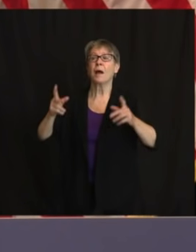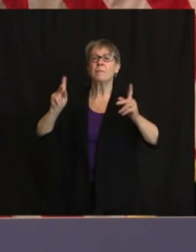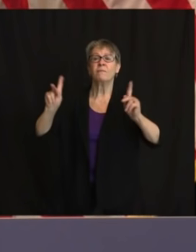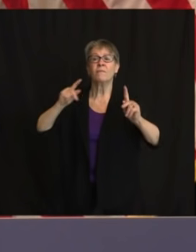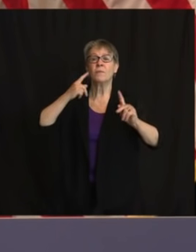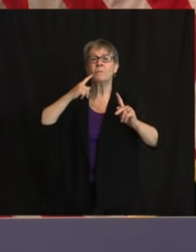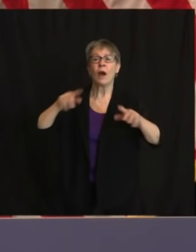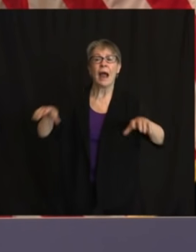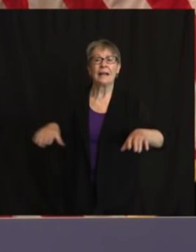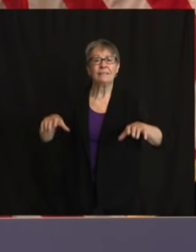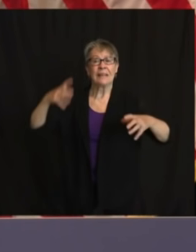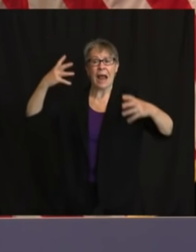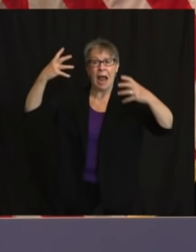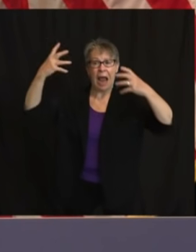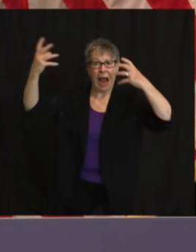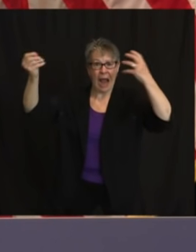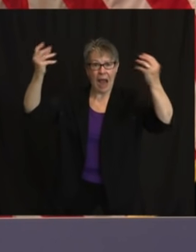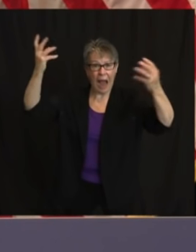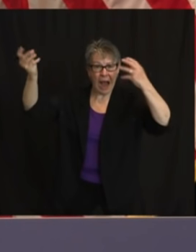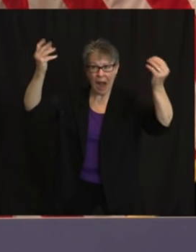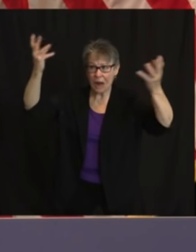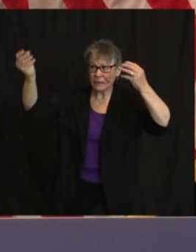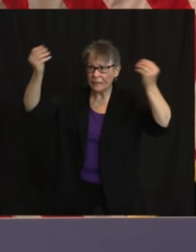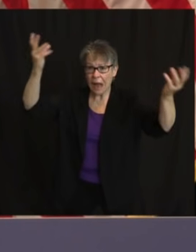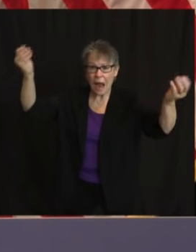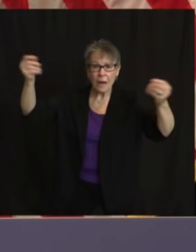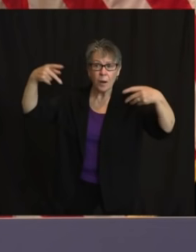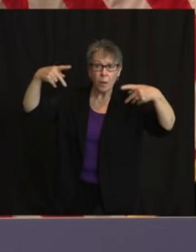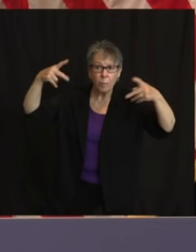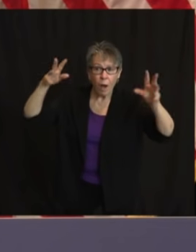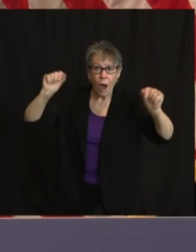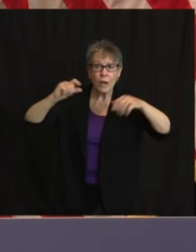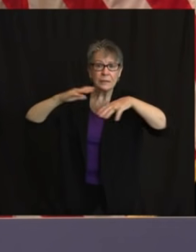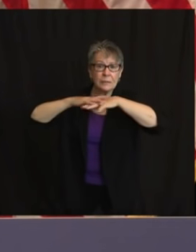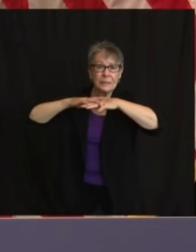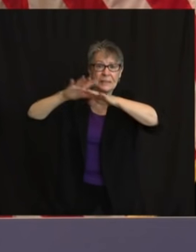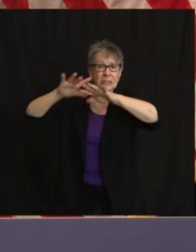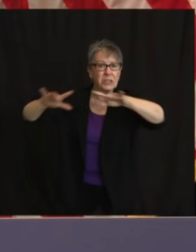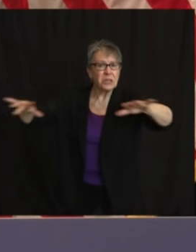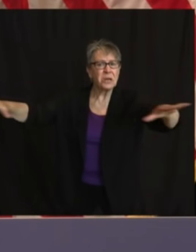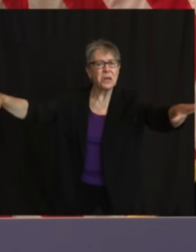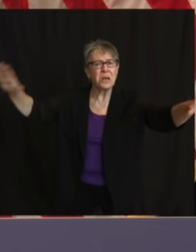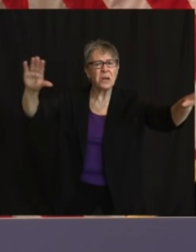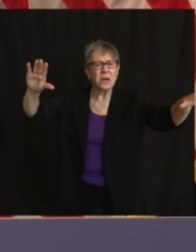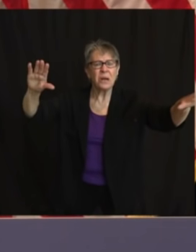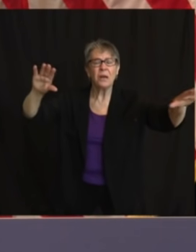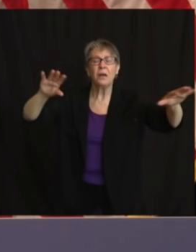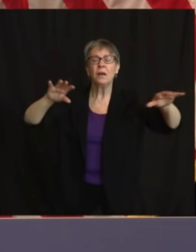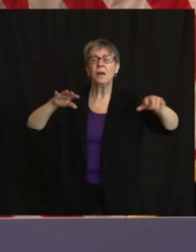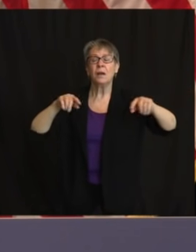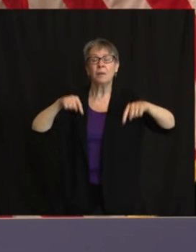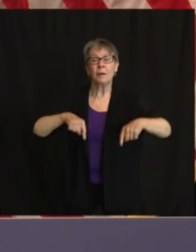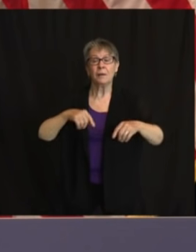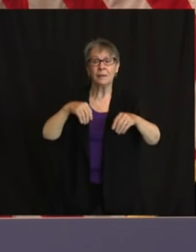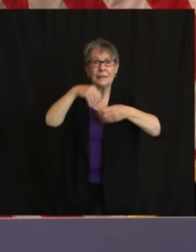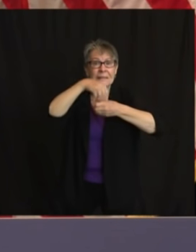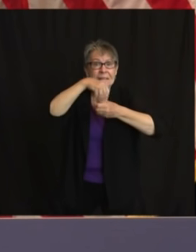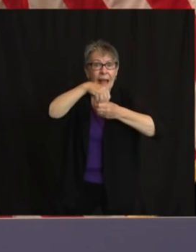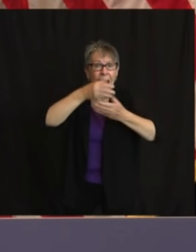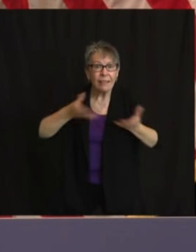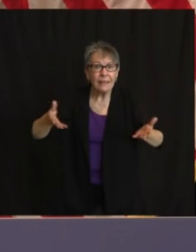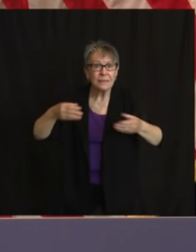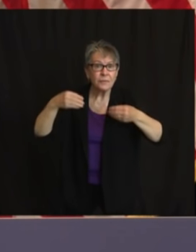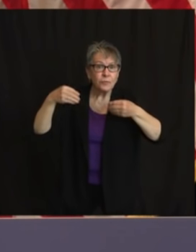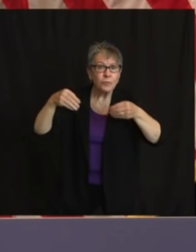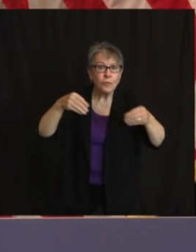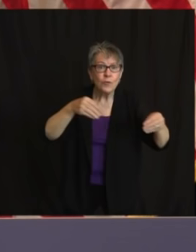Indoor, compact, we're all aggregated together decisions are going to be more difficult to make. Let's go, we'll do Nikita,